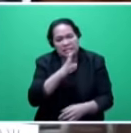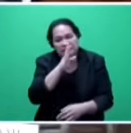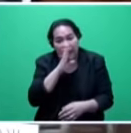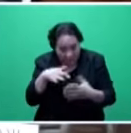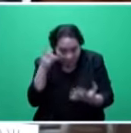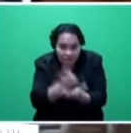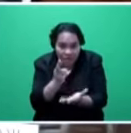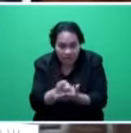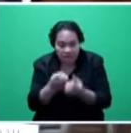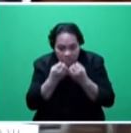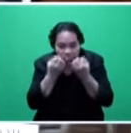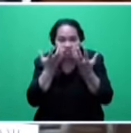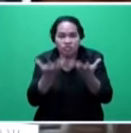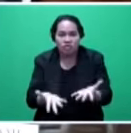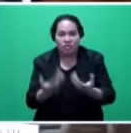out.